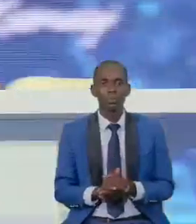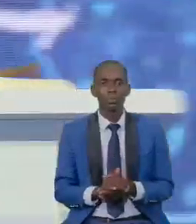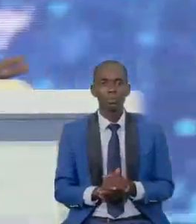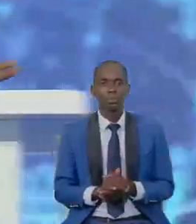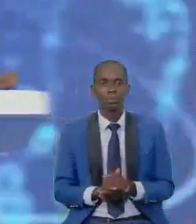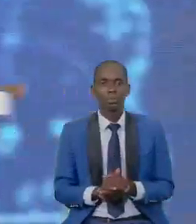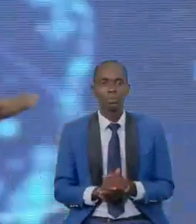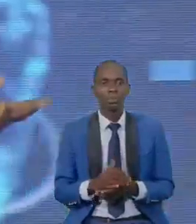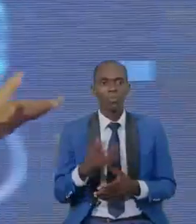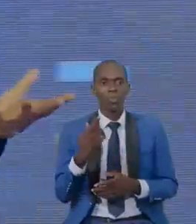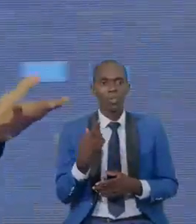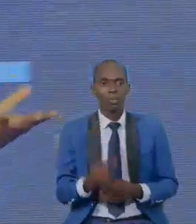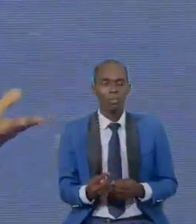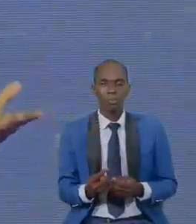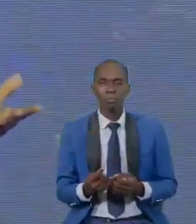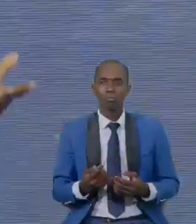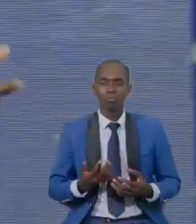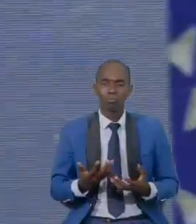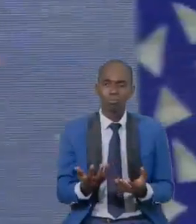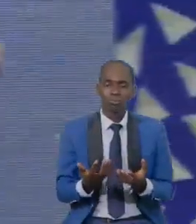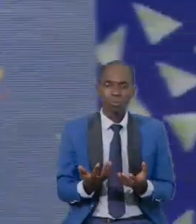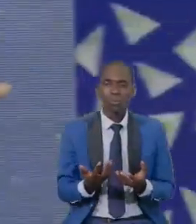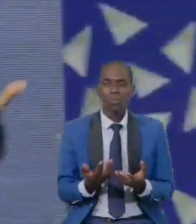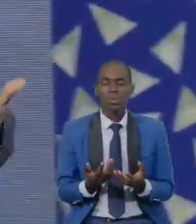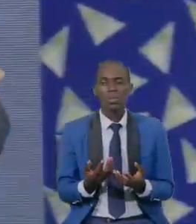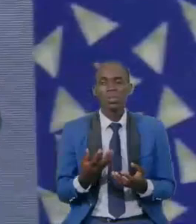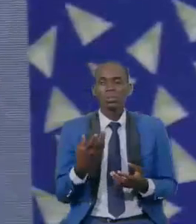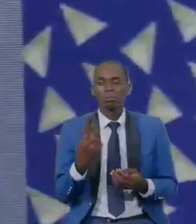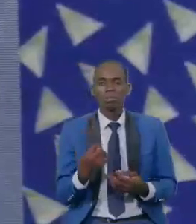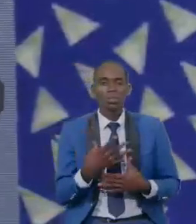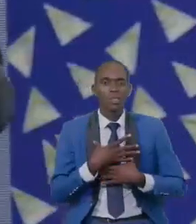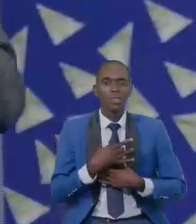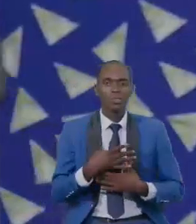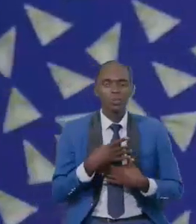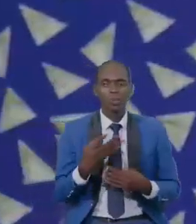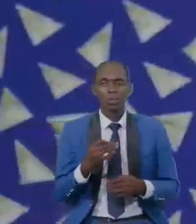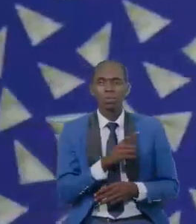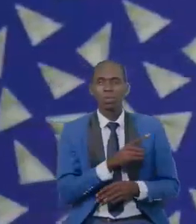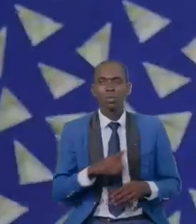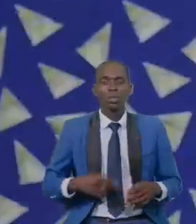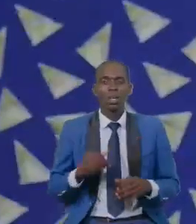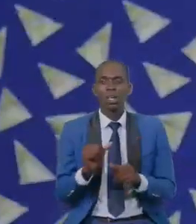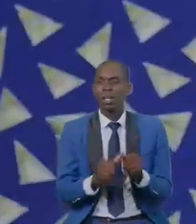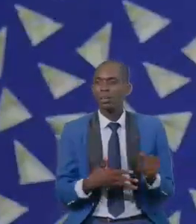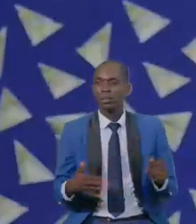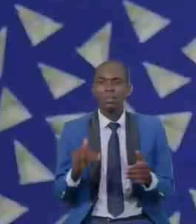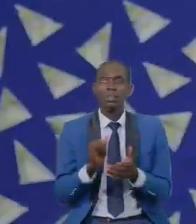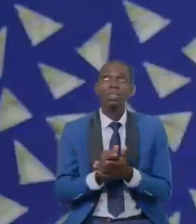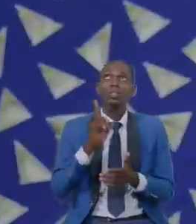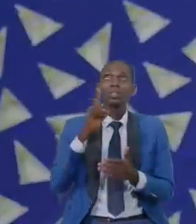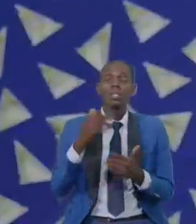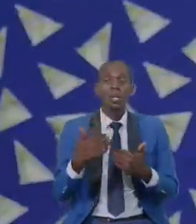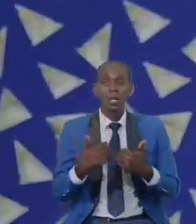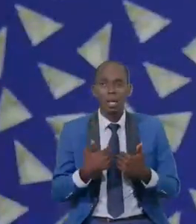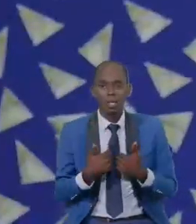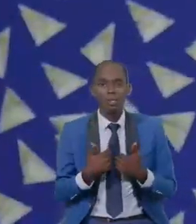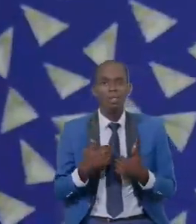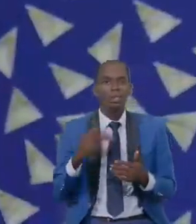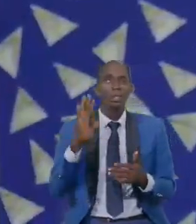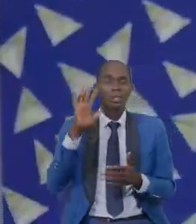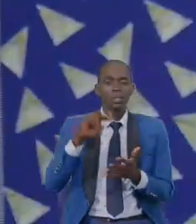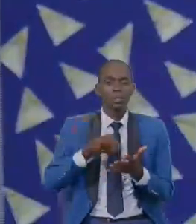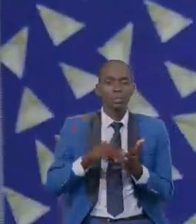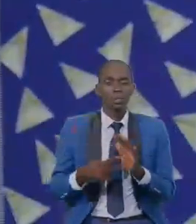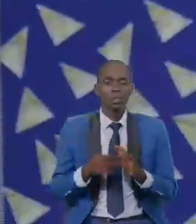The passion of the Lord, the interest of the Lord, and everything he has, his purpose, will